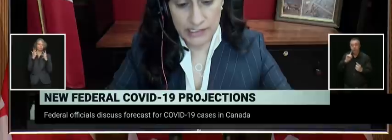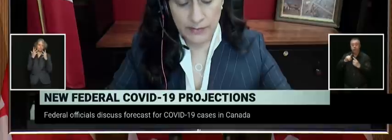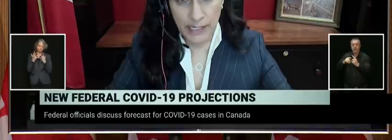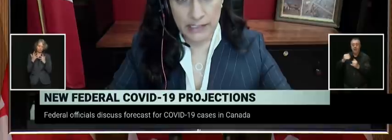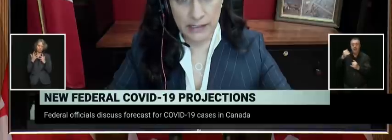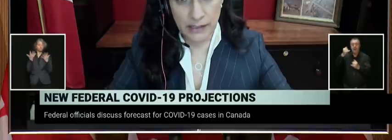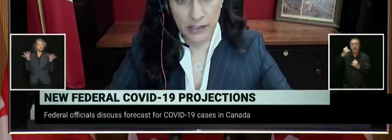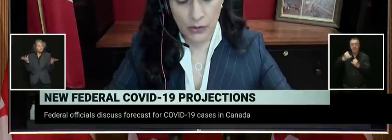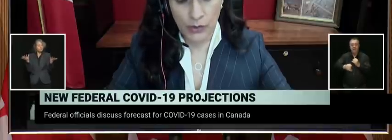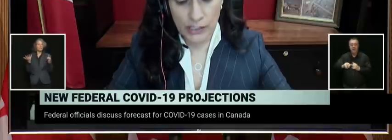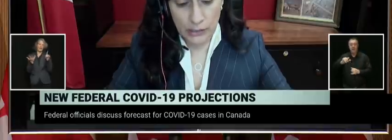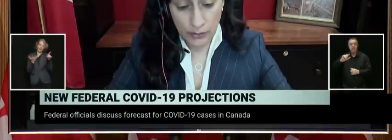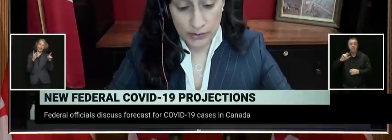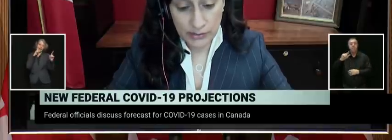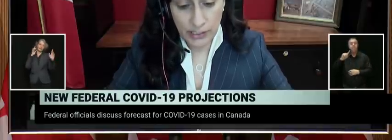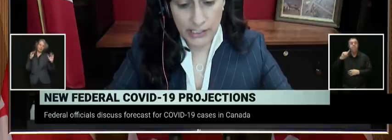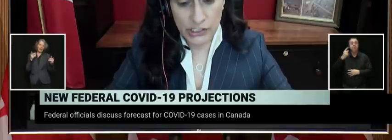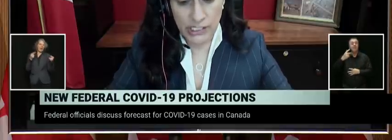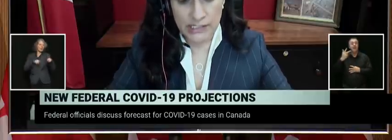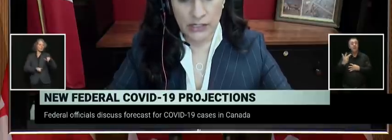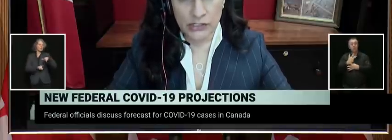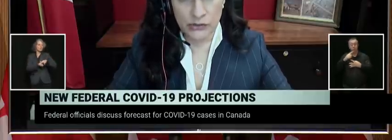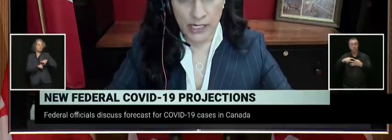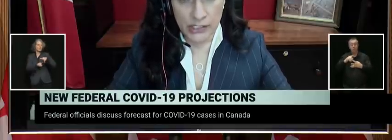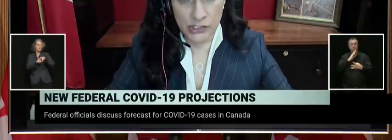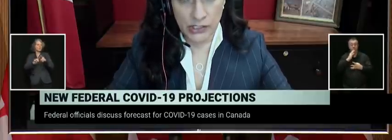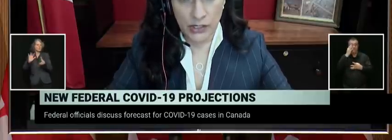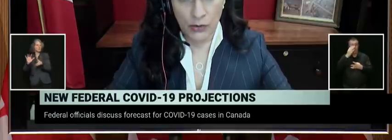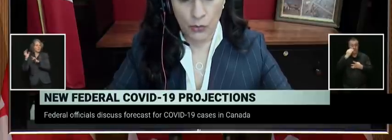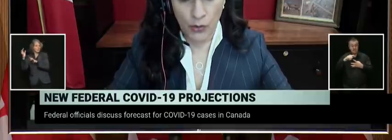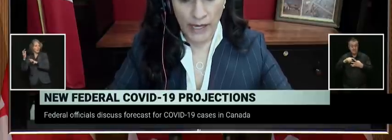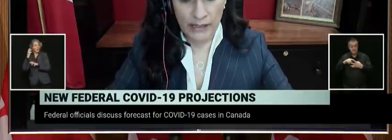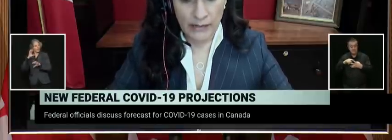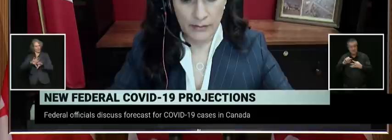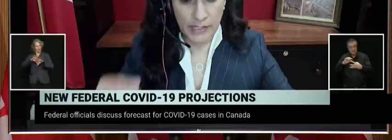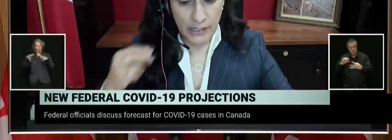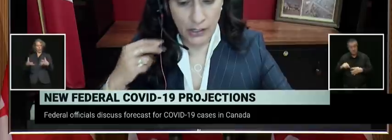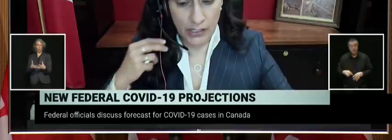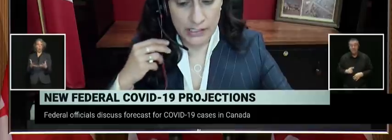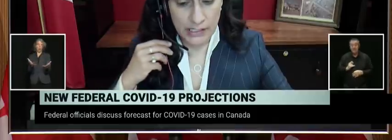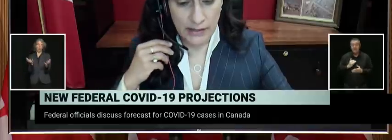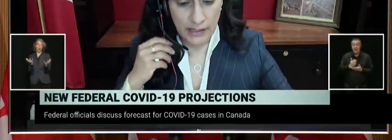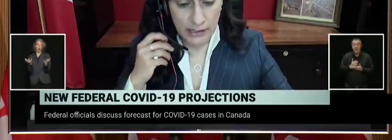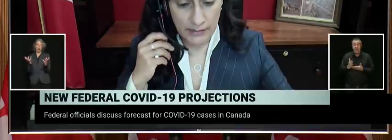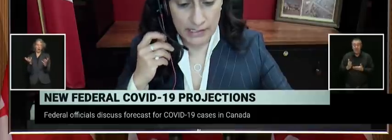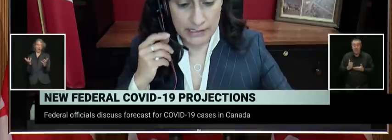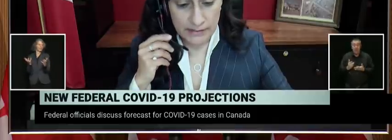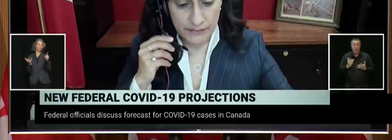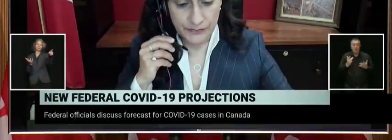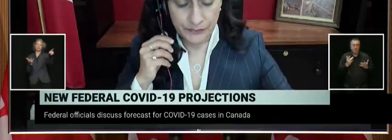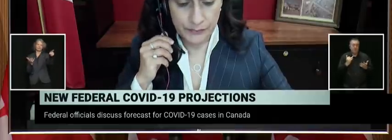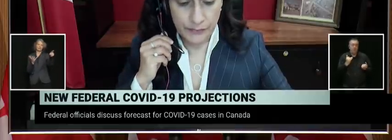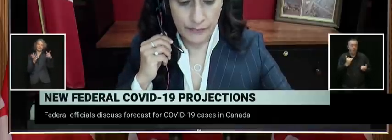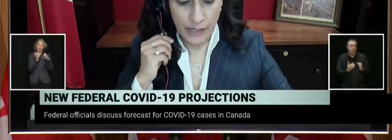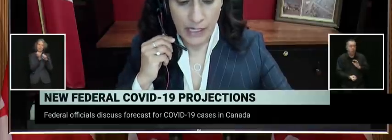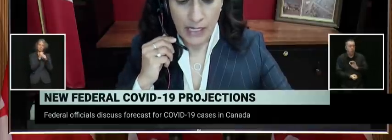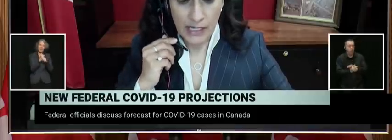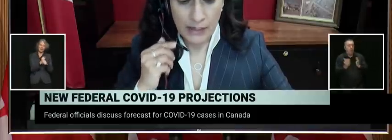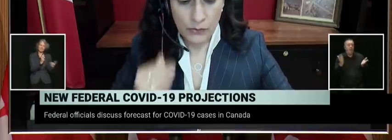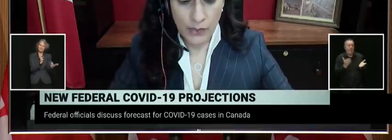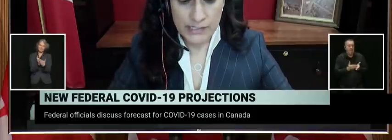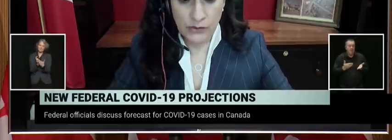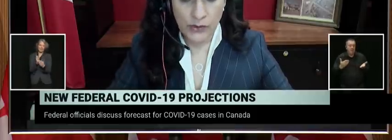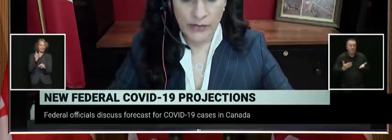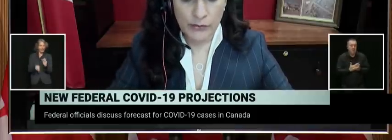be expected when global supply chains are stretched well beyond their limits.